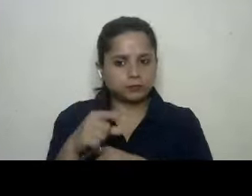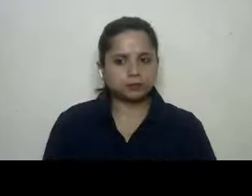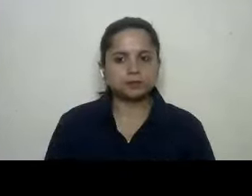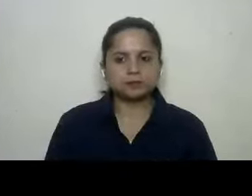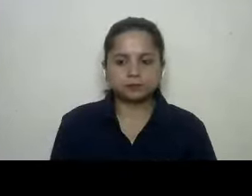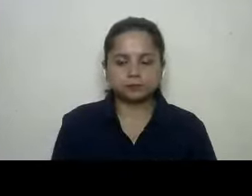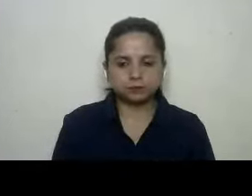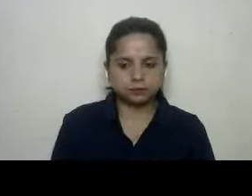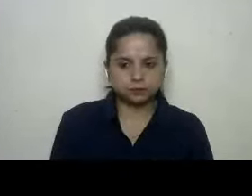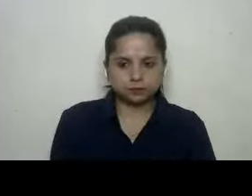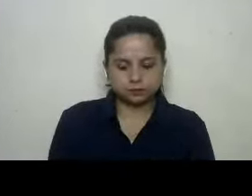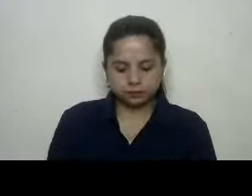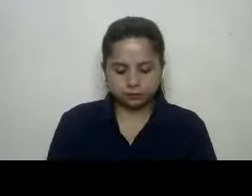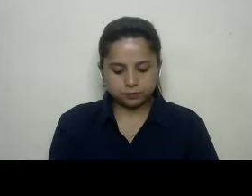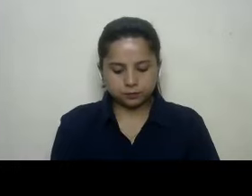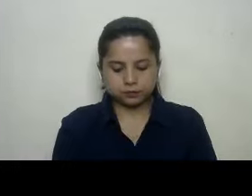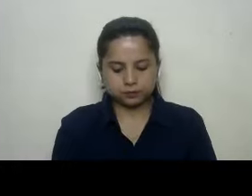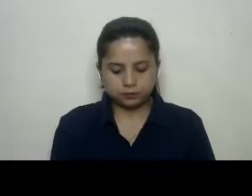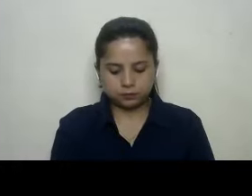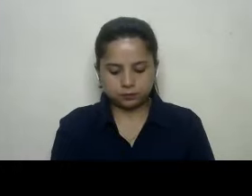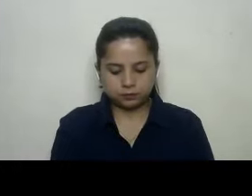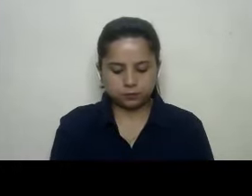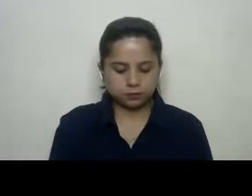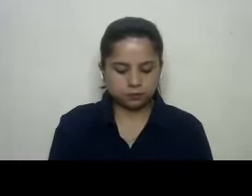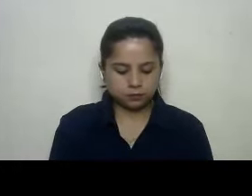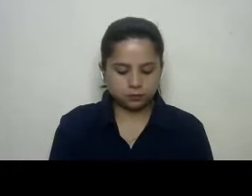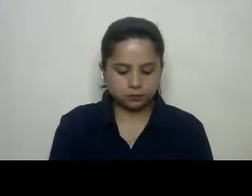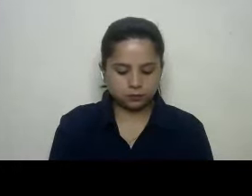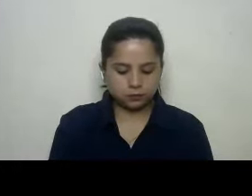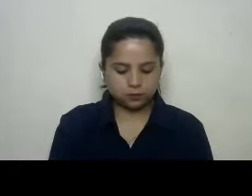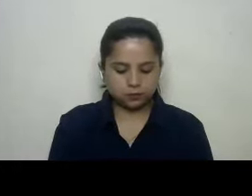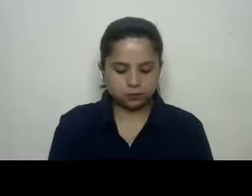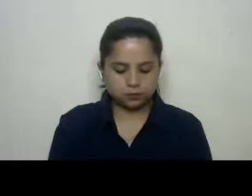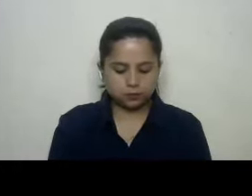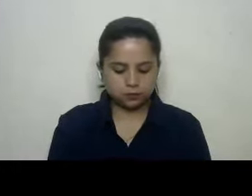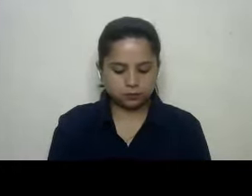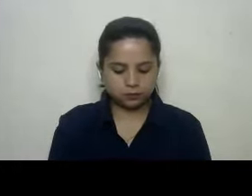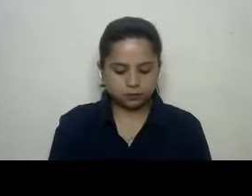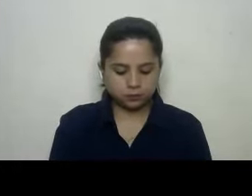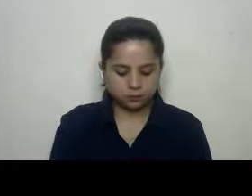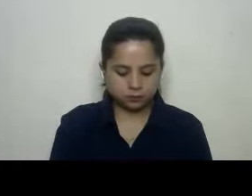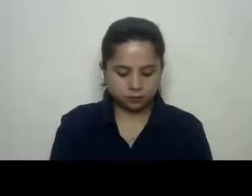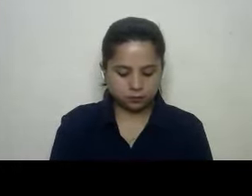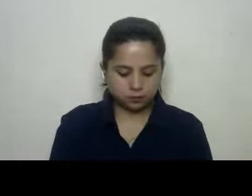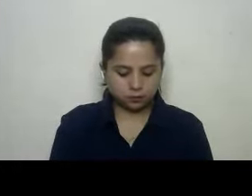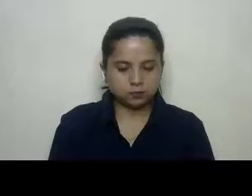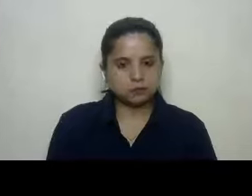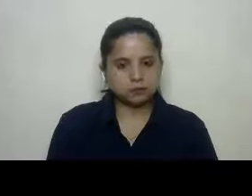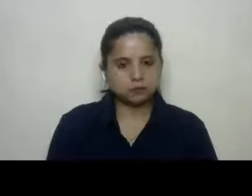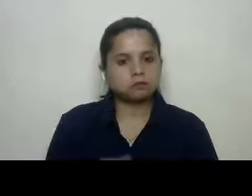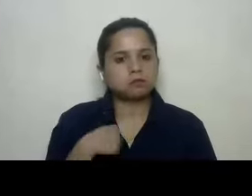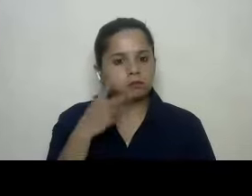Yes. Yeah, I can see